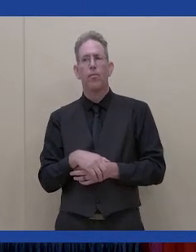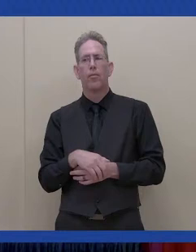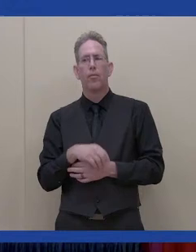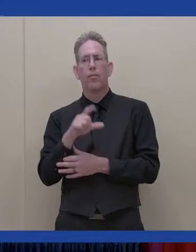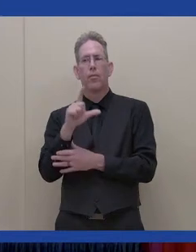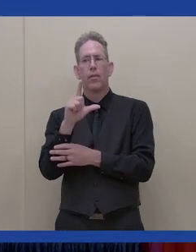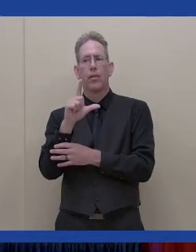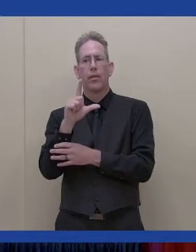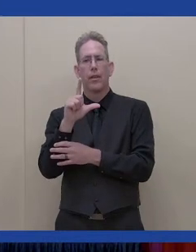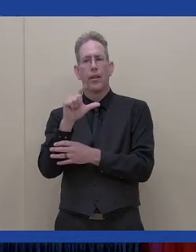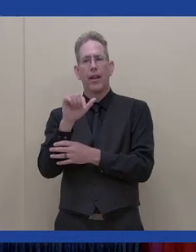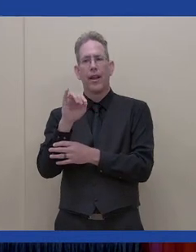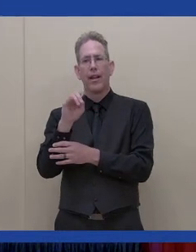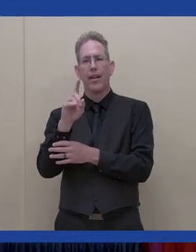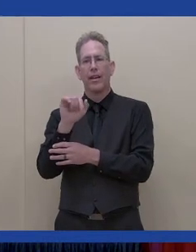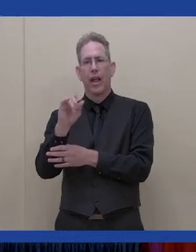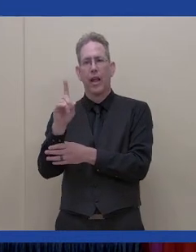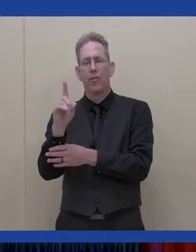Yes.